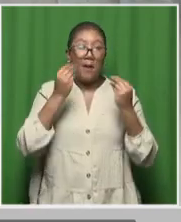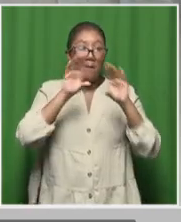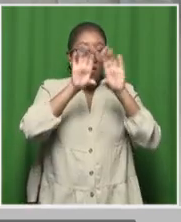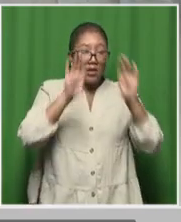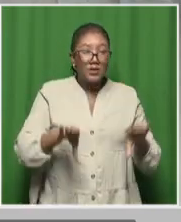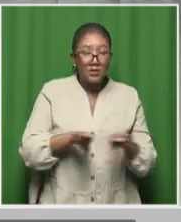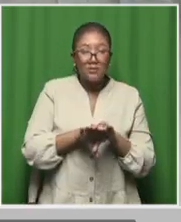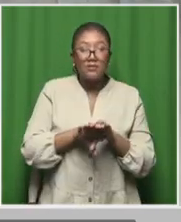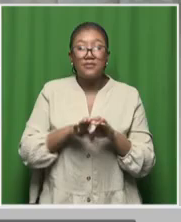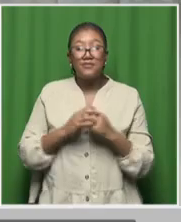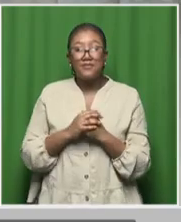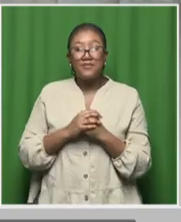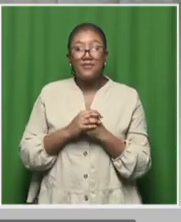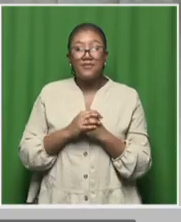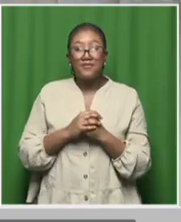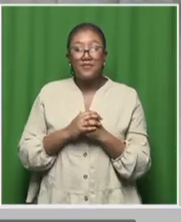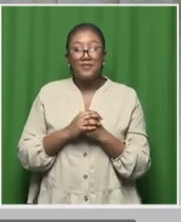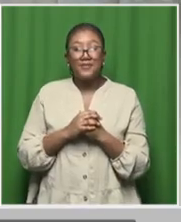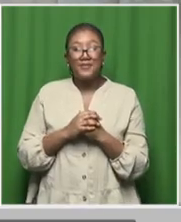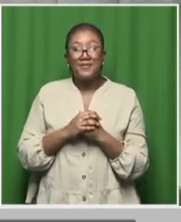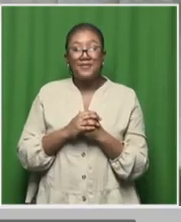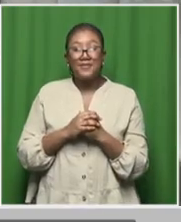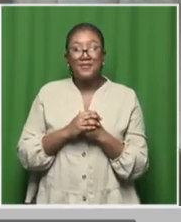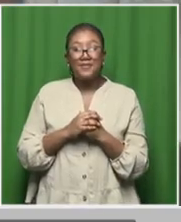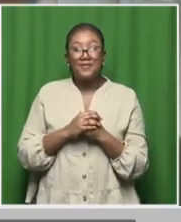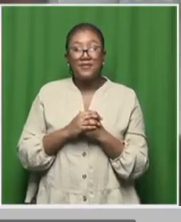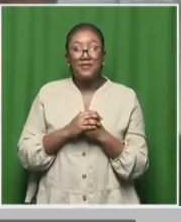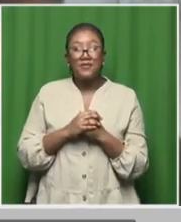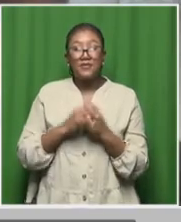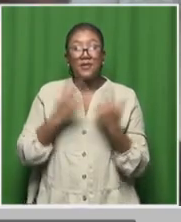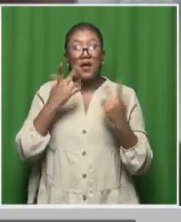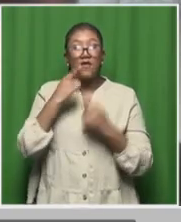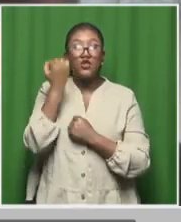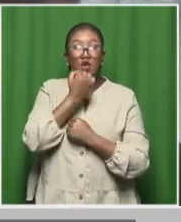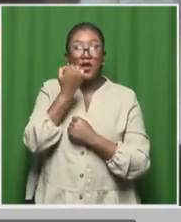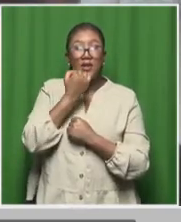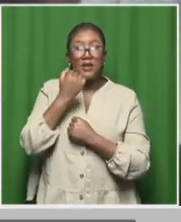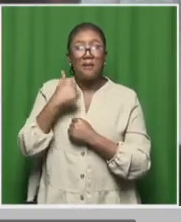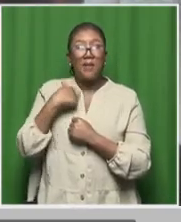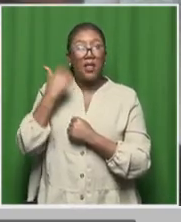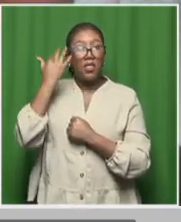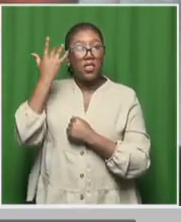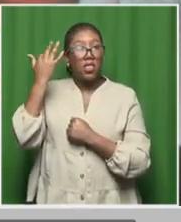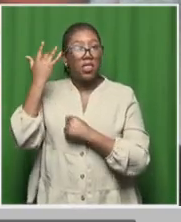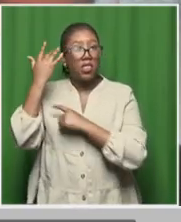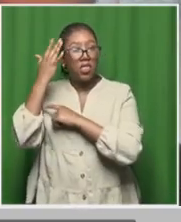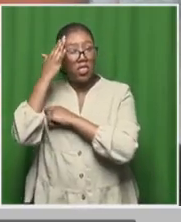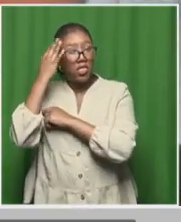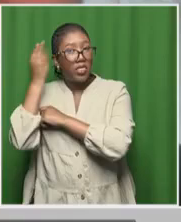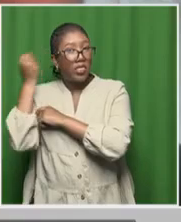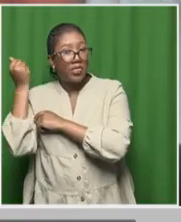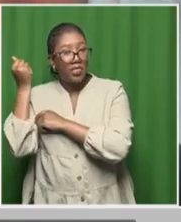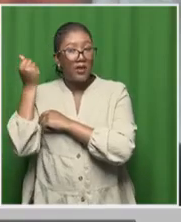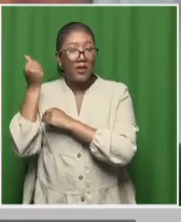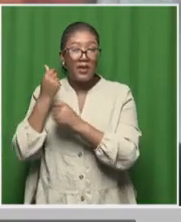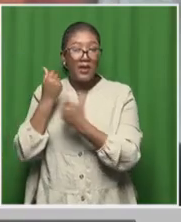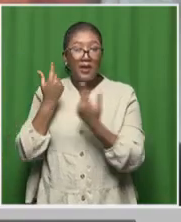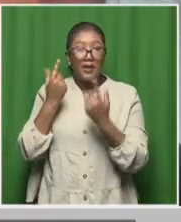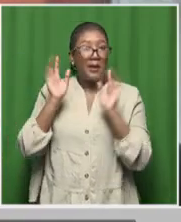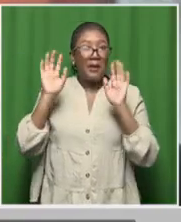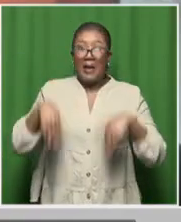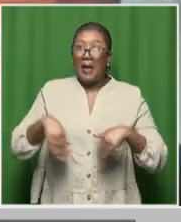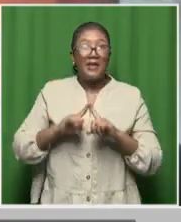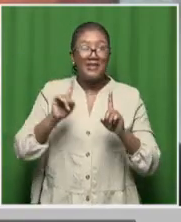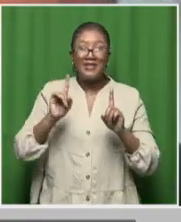your applications and uh yeah sorry um I just lost my thought of Chain of Thought there what was your question again no it's okay